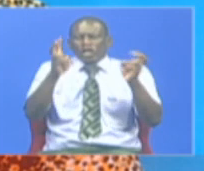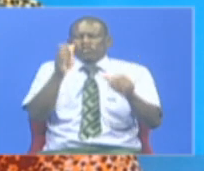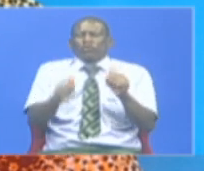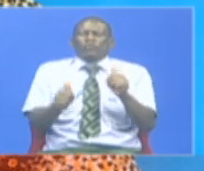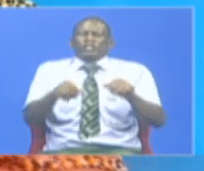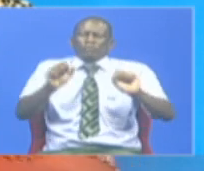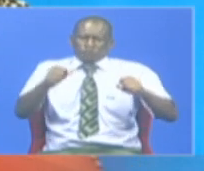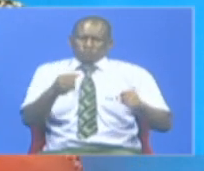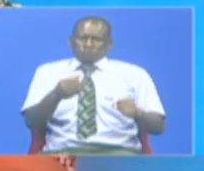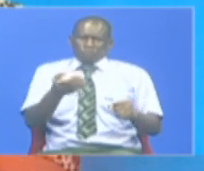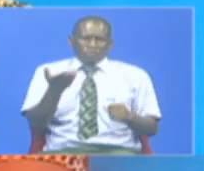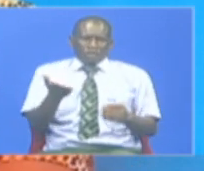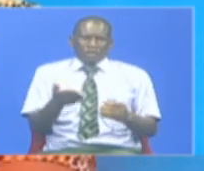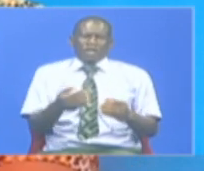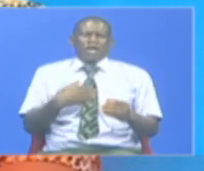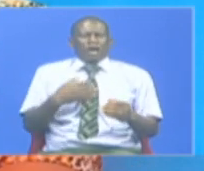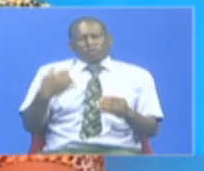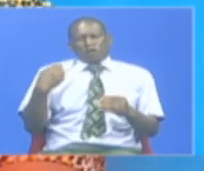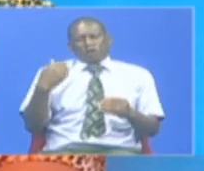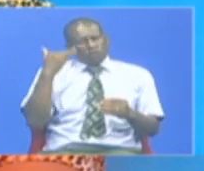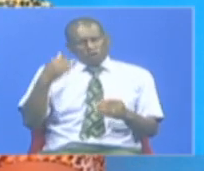may be having. So our hotline is